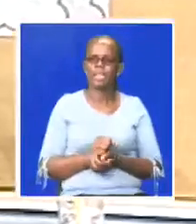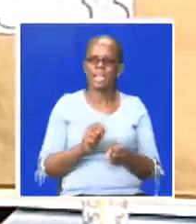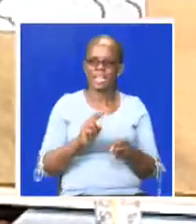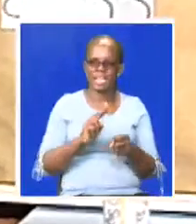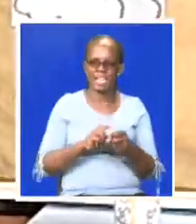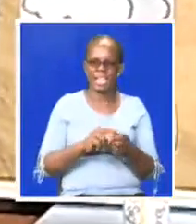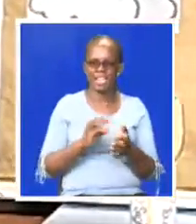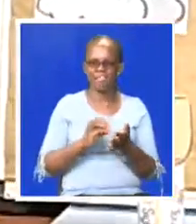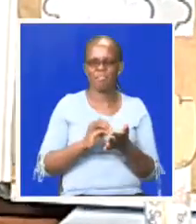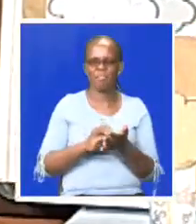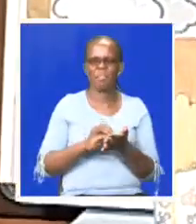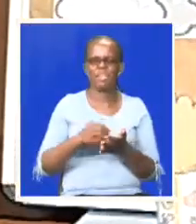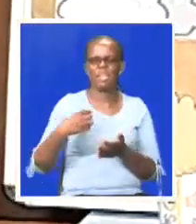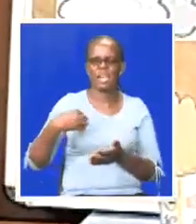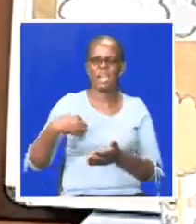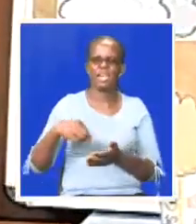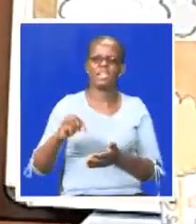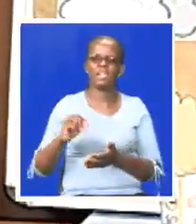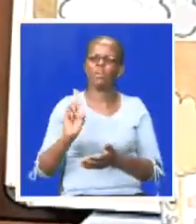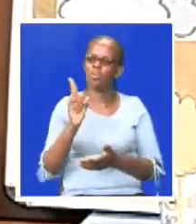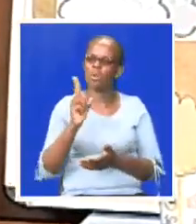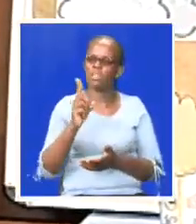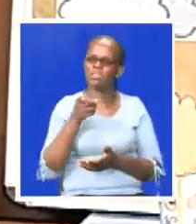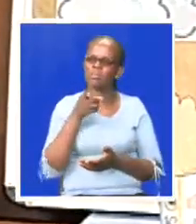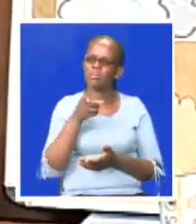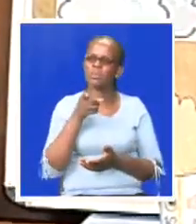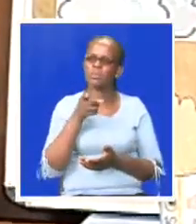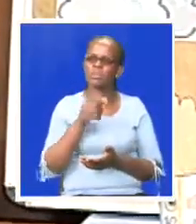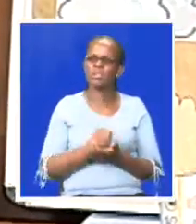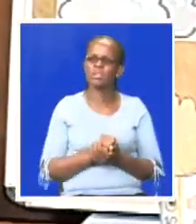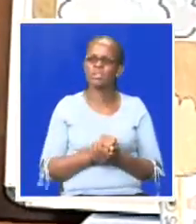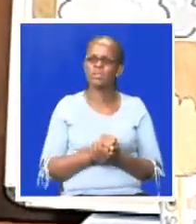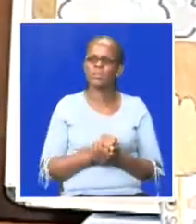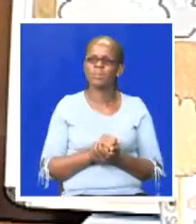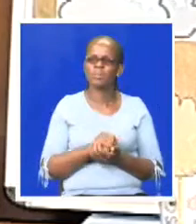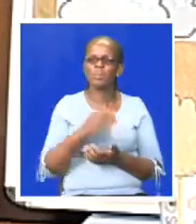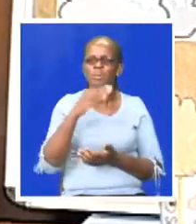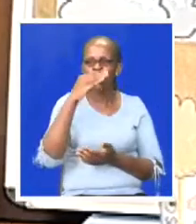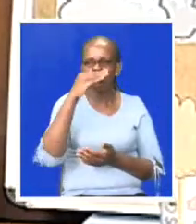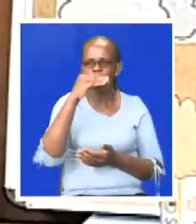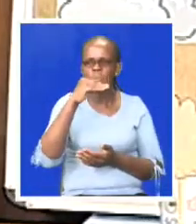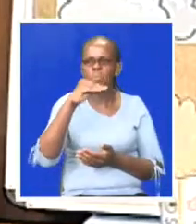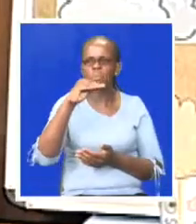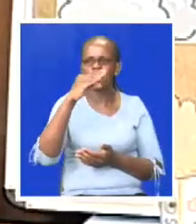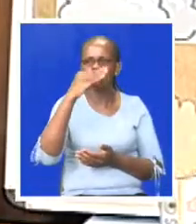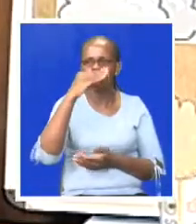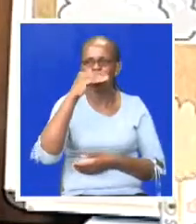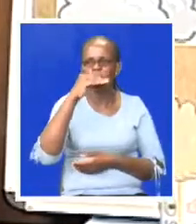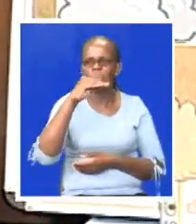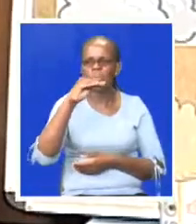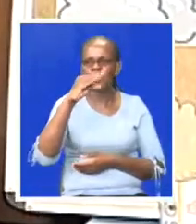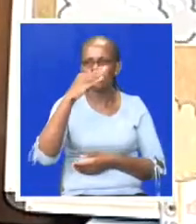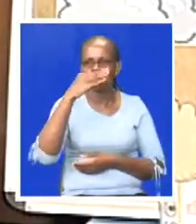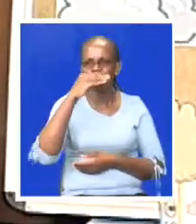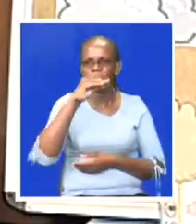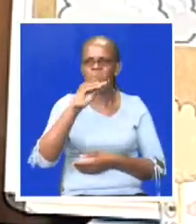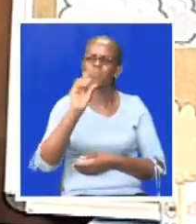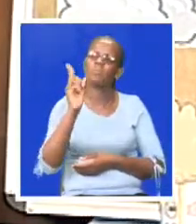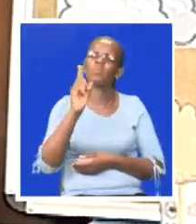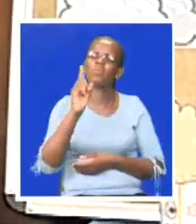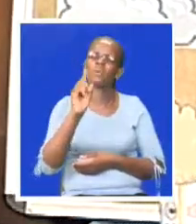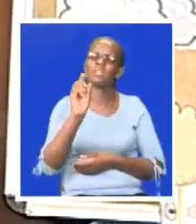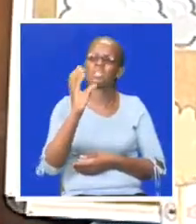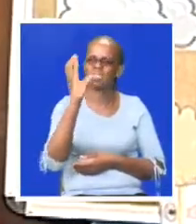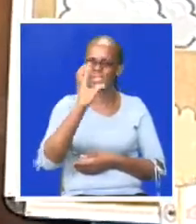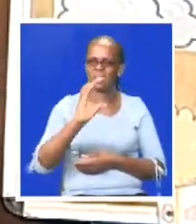and it's going to show us, what is this? A goose. Well done. This is a goose. And what color is the